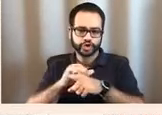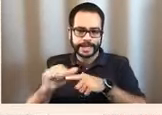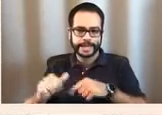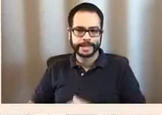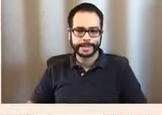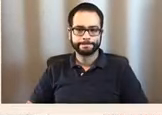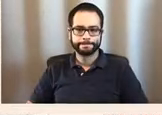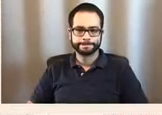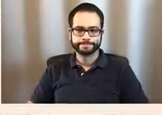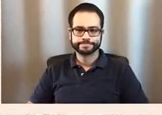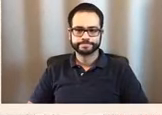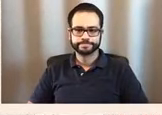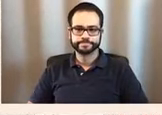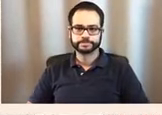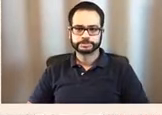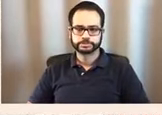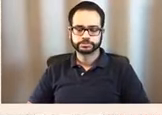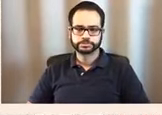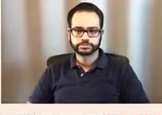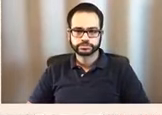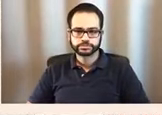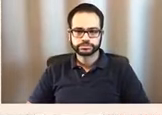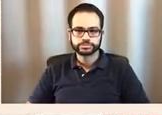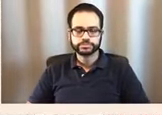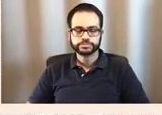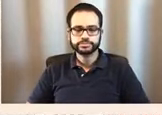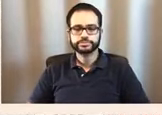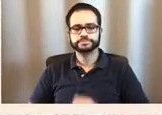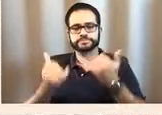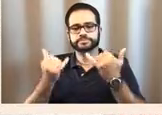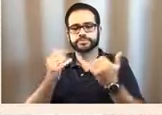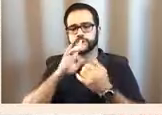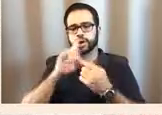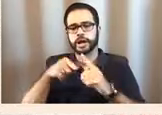This next slide is about competitive employment approaches.